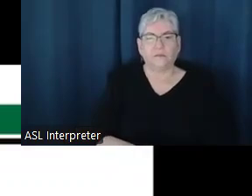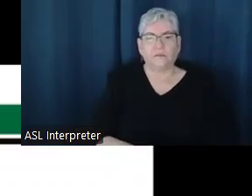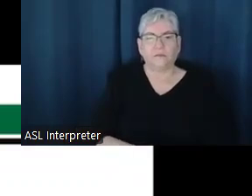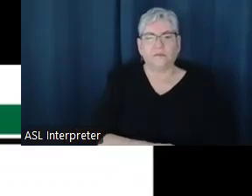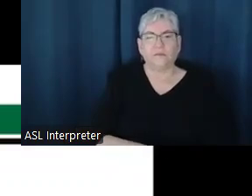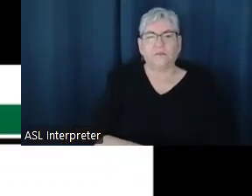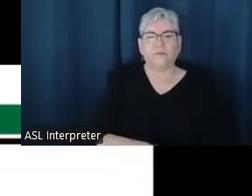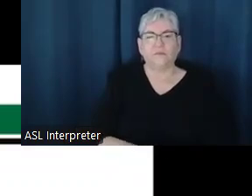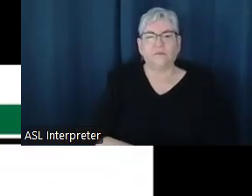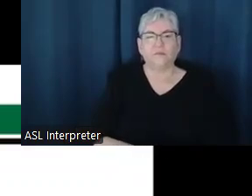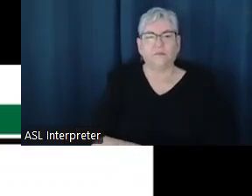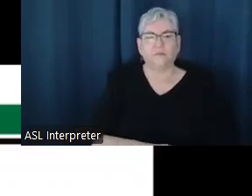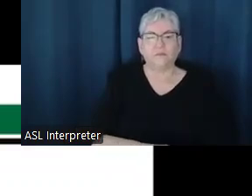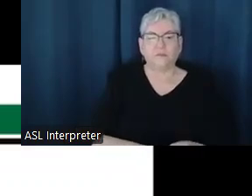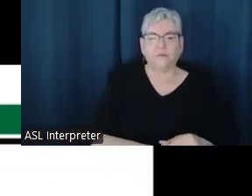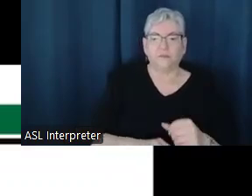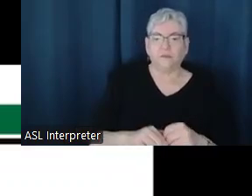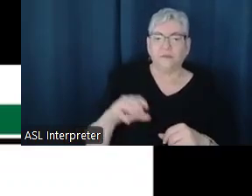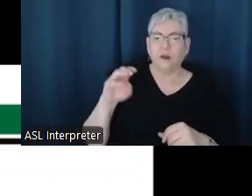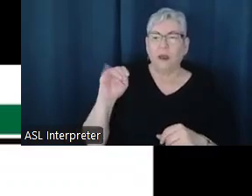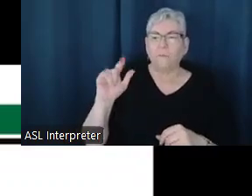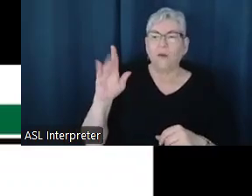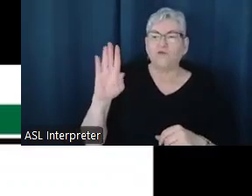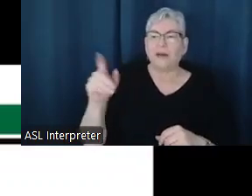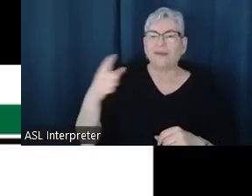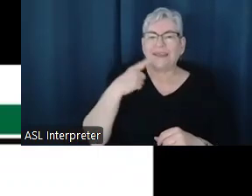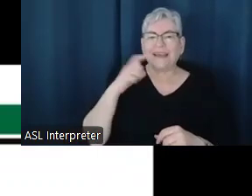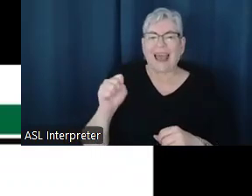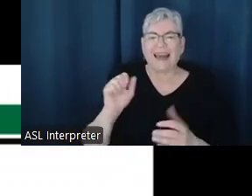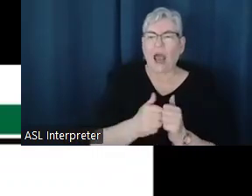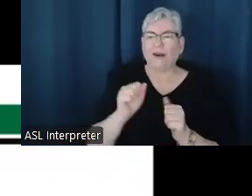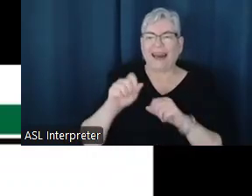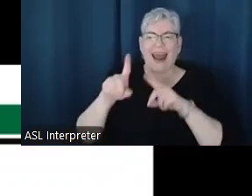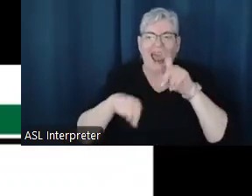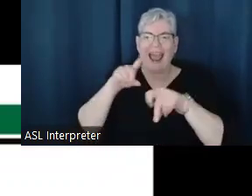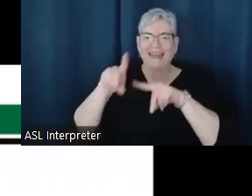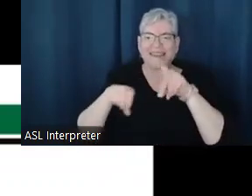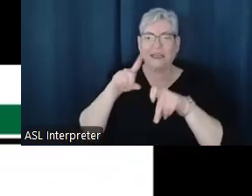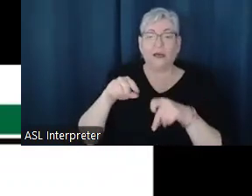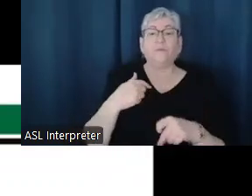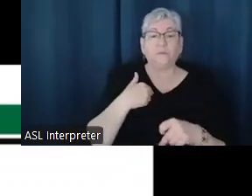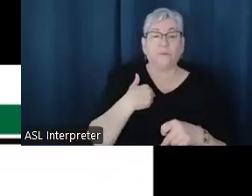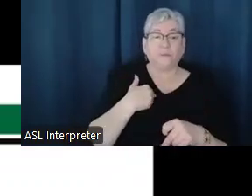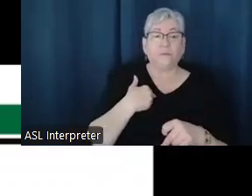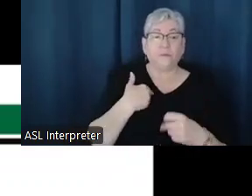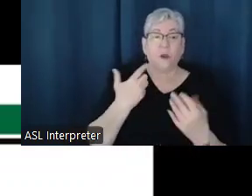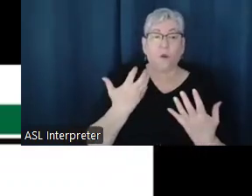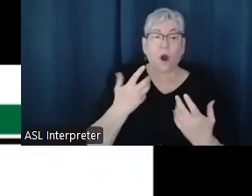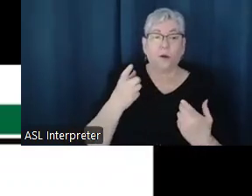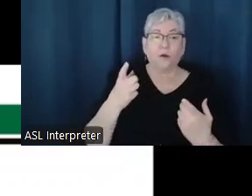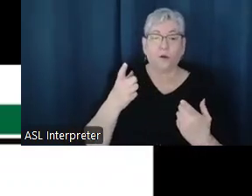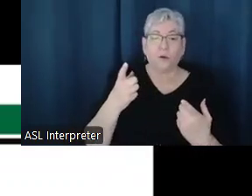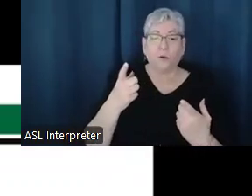So Miriam mentioned some ways that you all can ask us questions. I would like you all to sort of find that